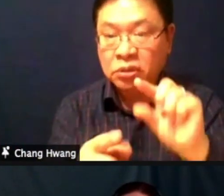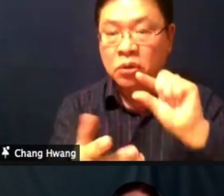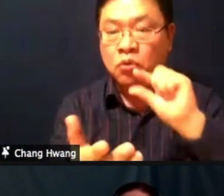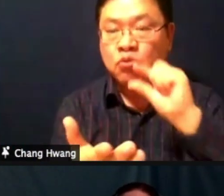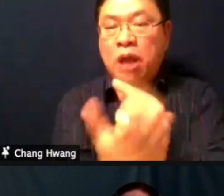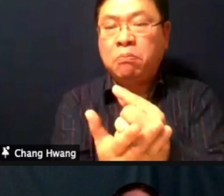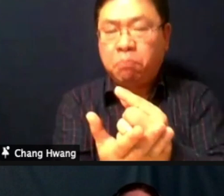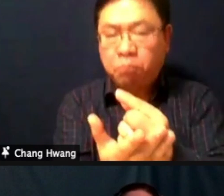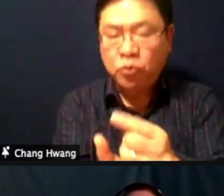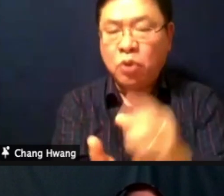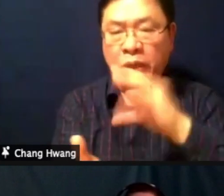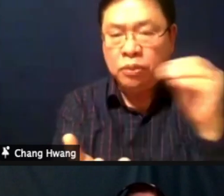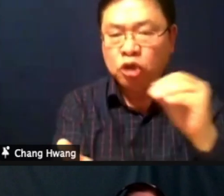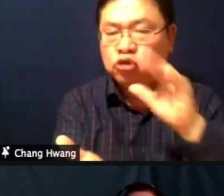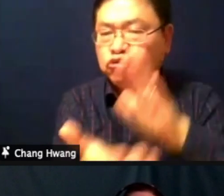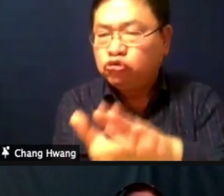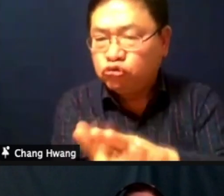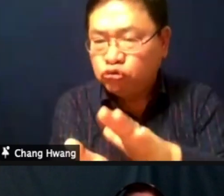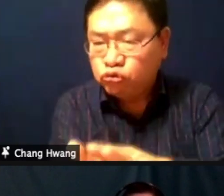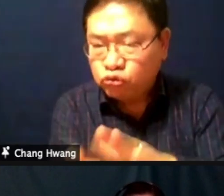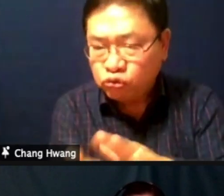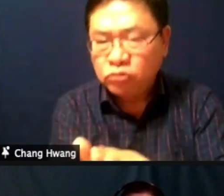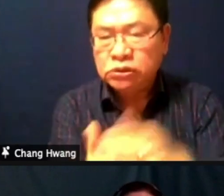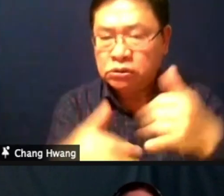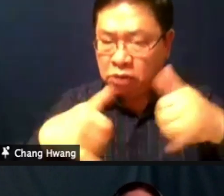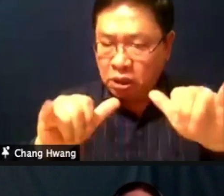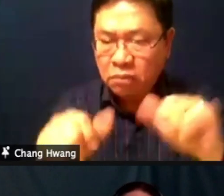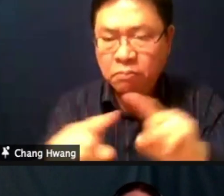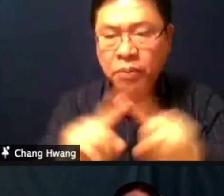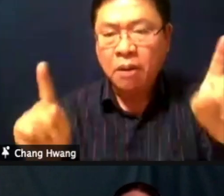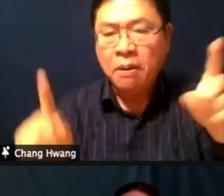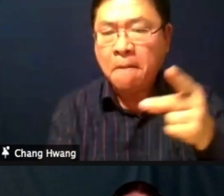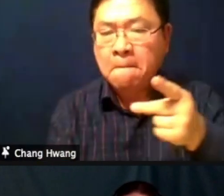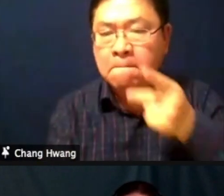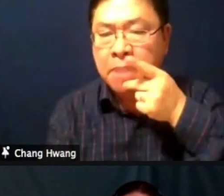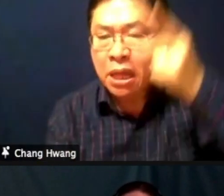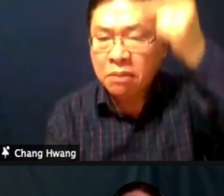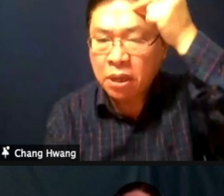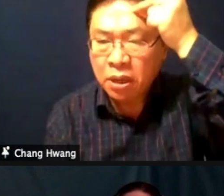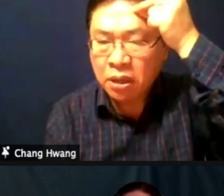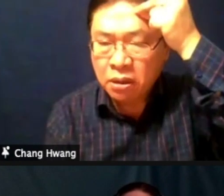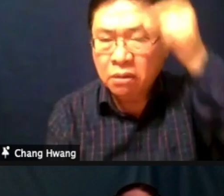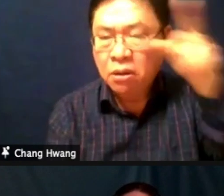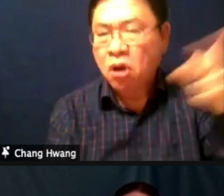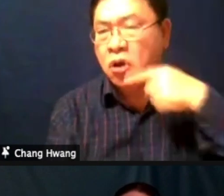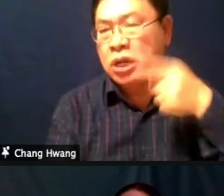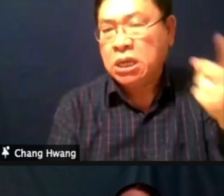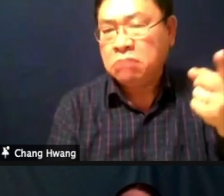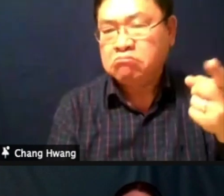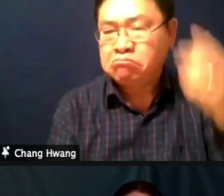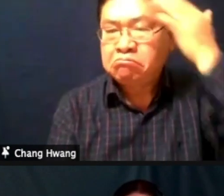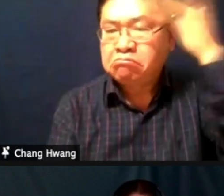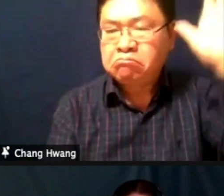those students maybe had been affiliated in some way with JSW. Maybe they had a